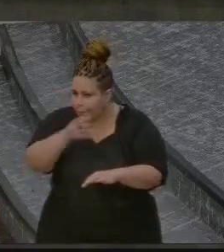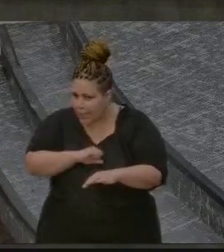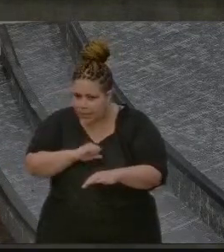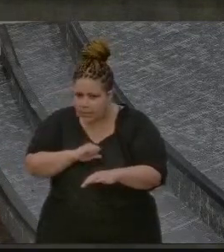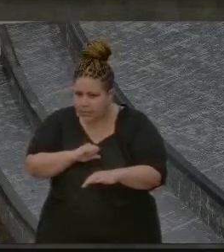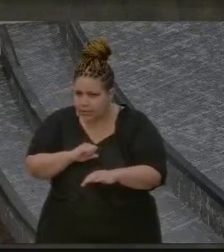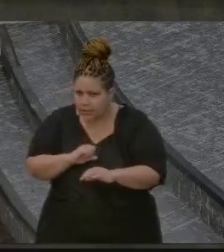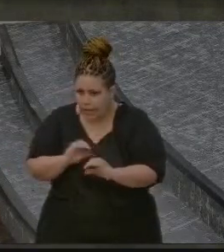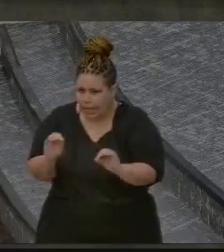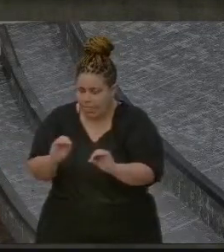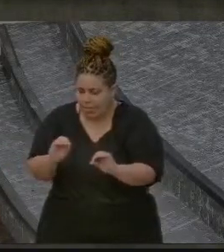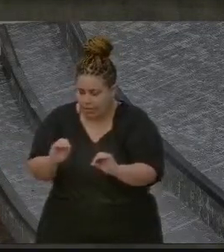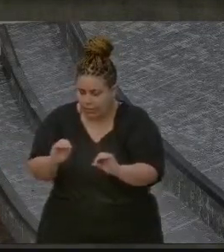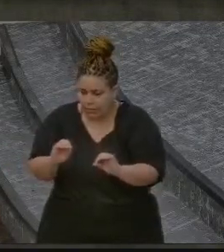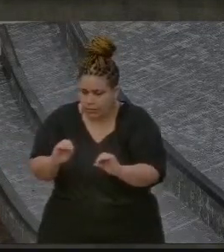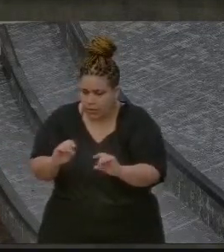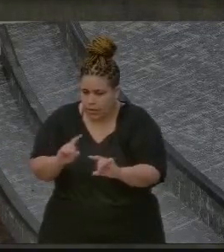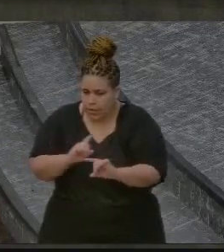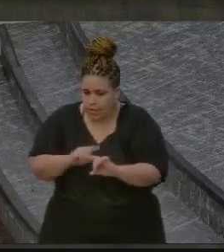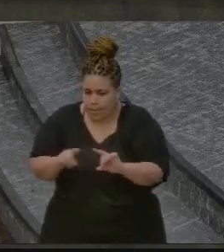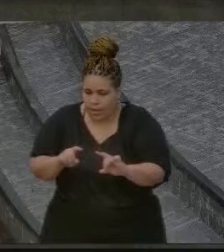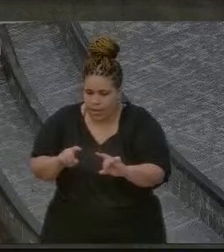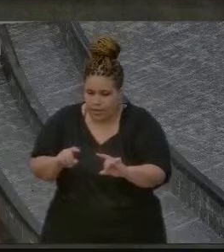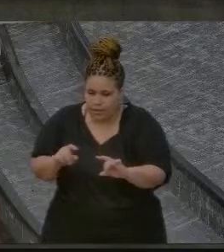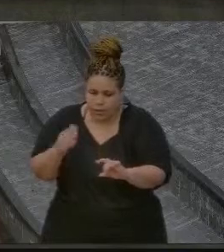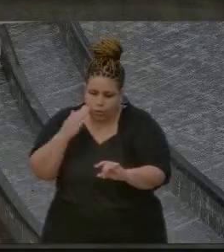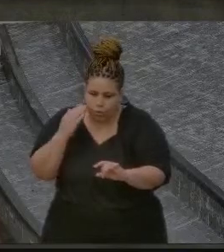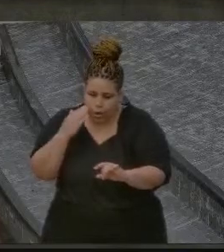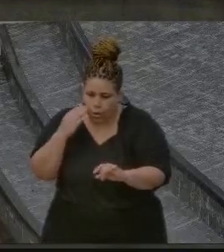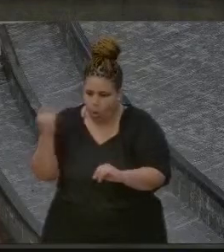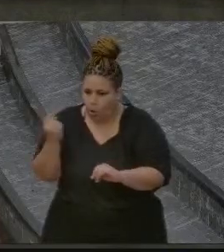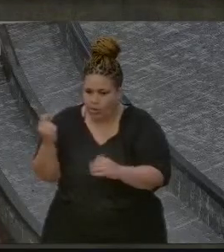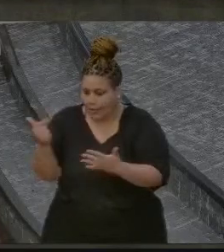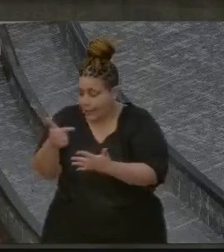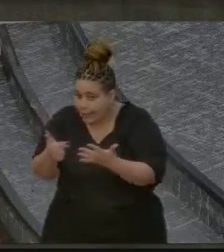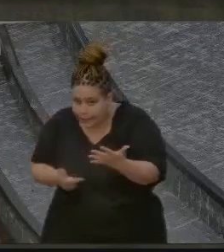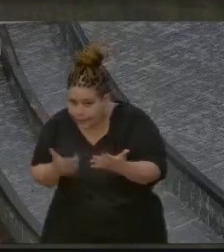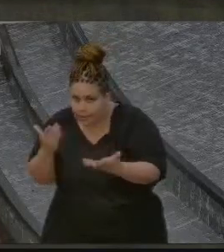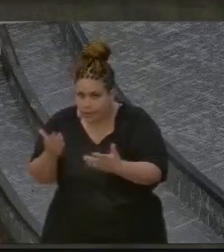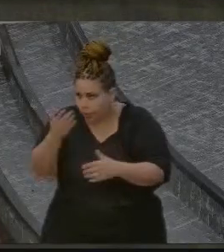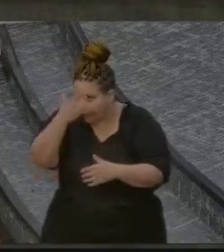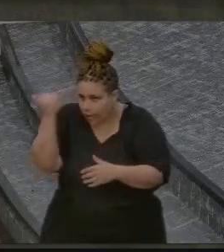things if we might have forgotten something else.